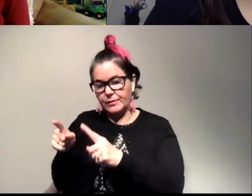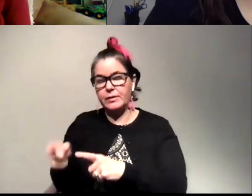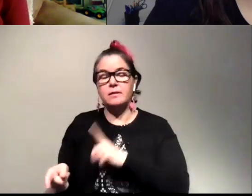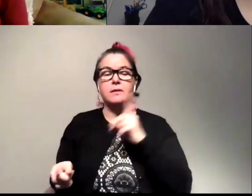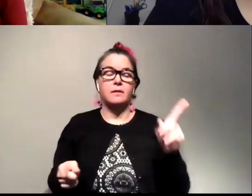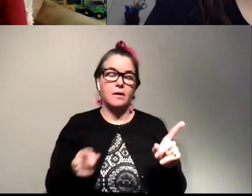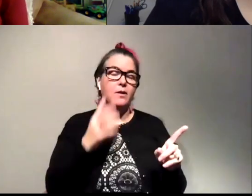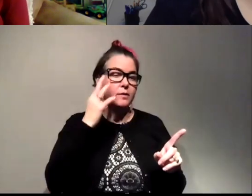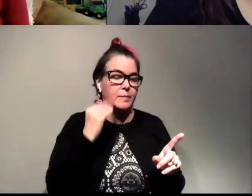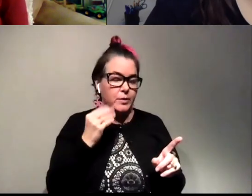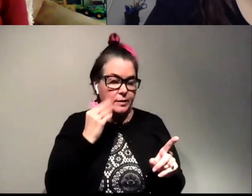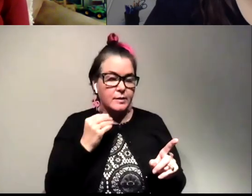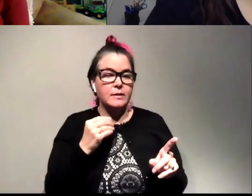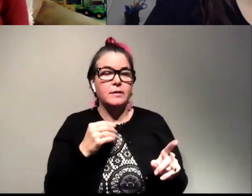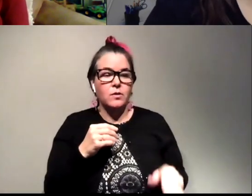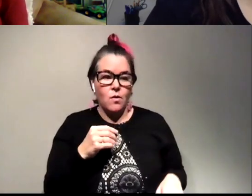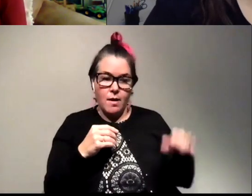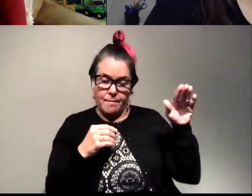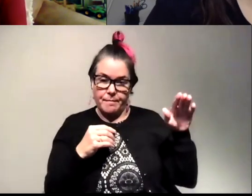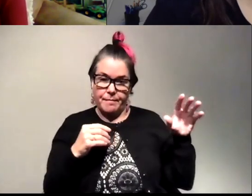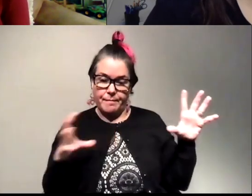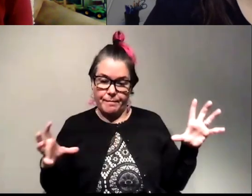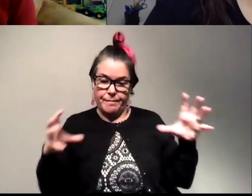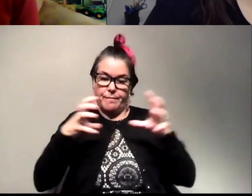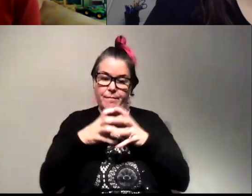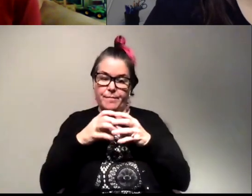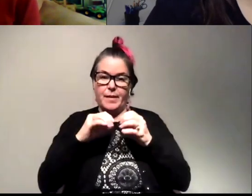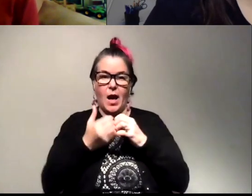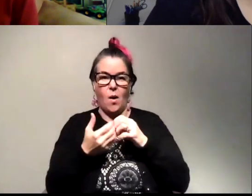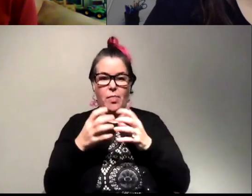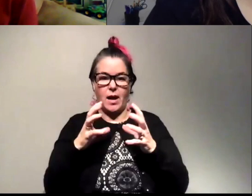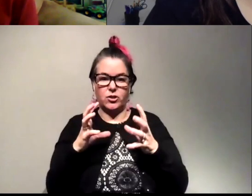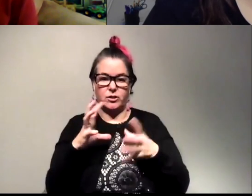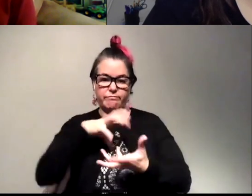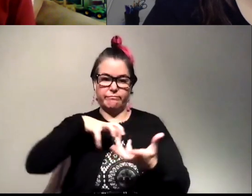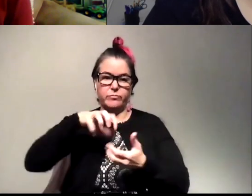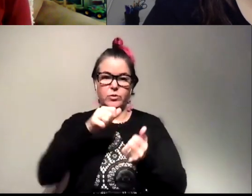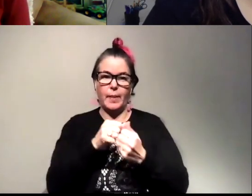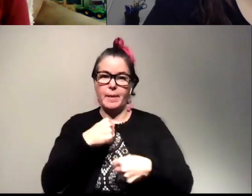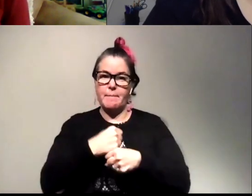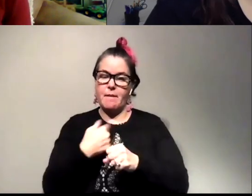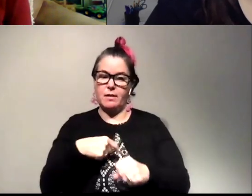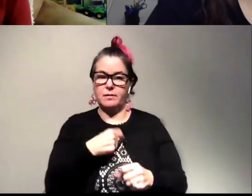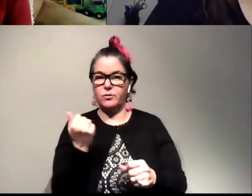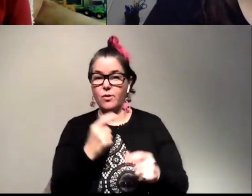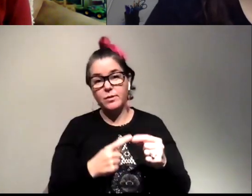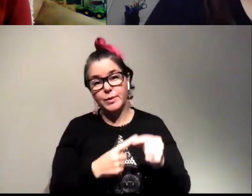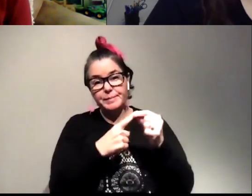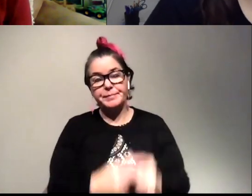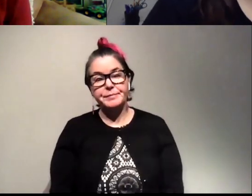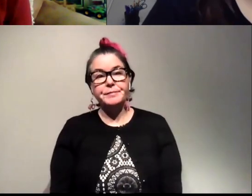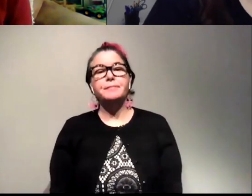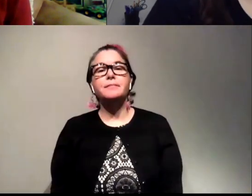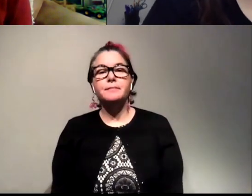our experiences that we have growing up and how those all combine to make us all unique.